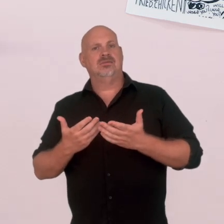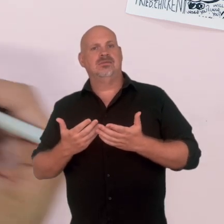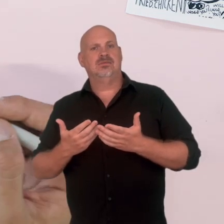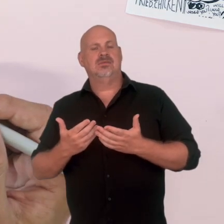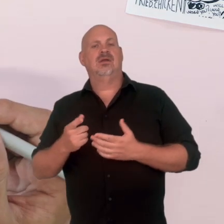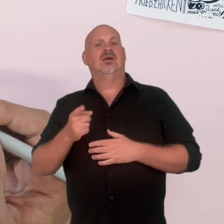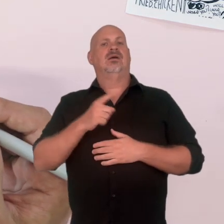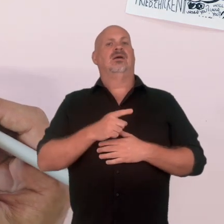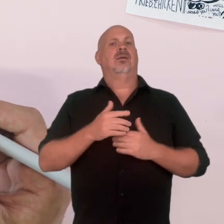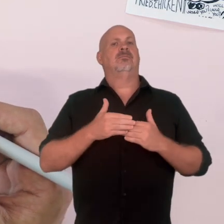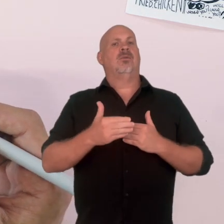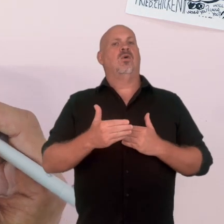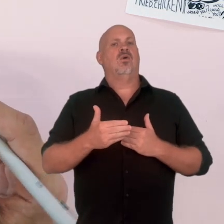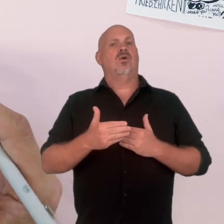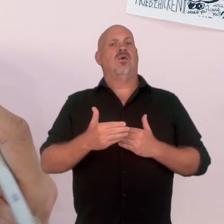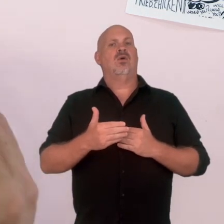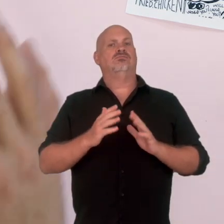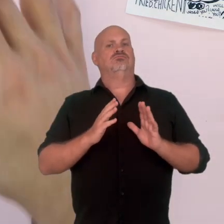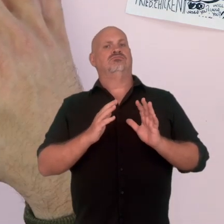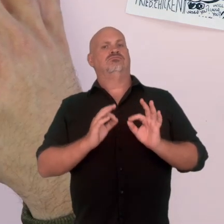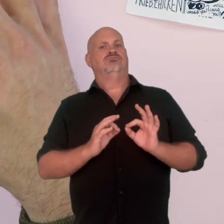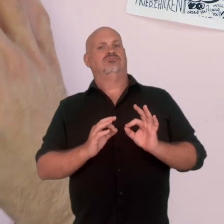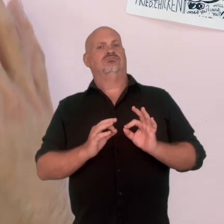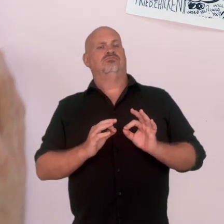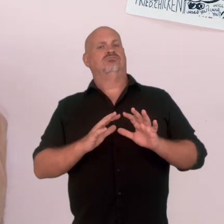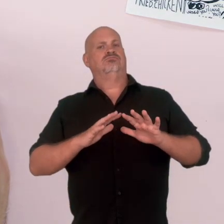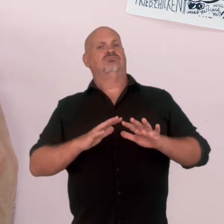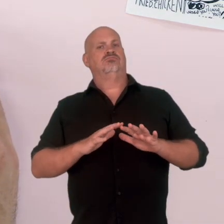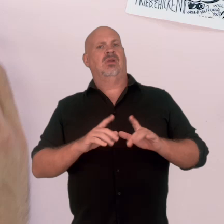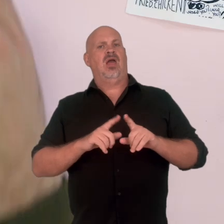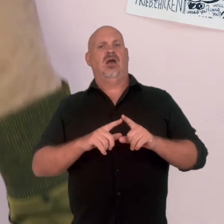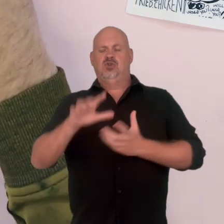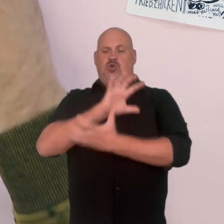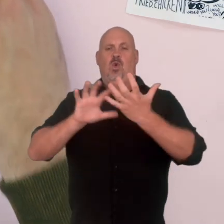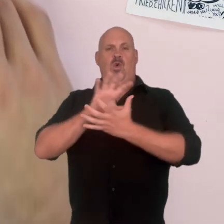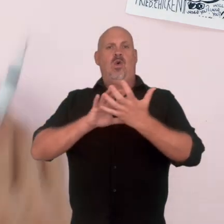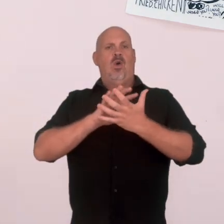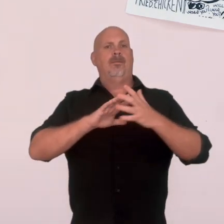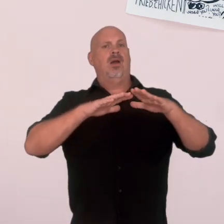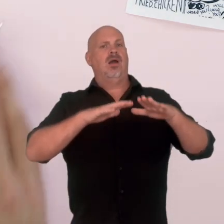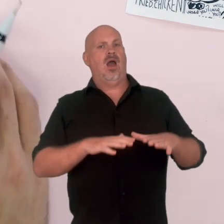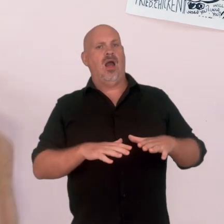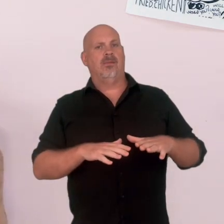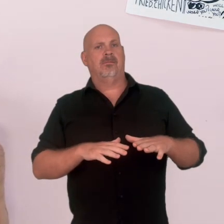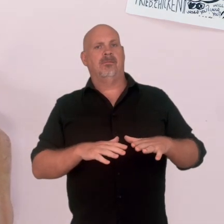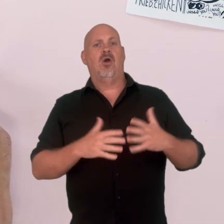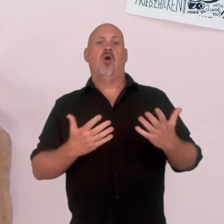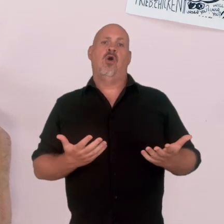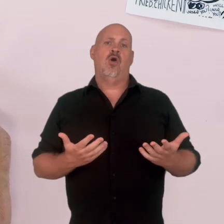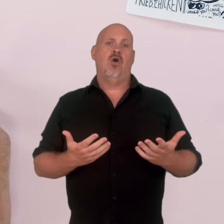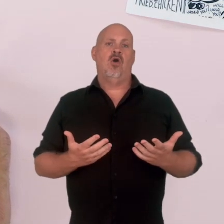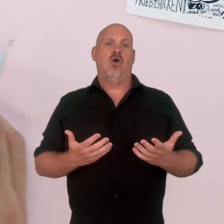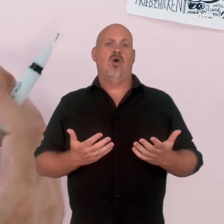more mellow. And maybe there's like a calm after a storm, or it could be the other way.